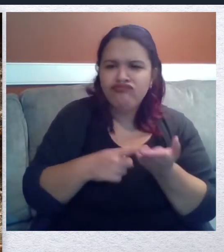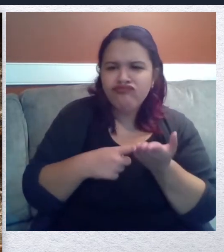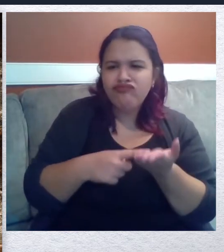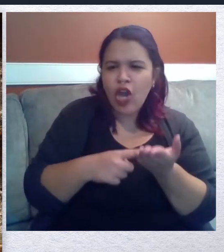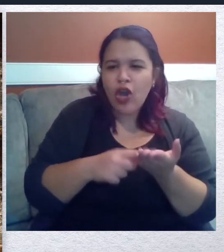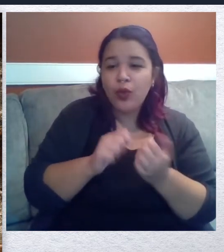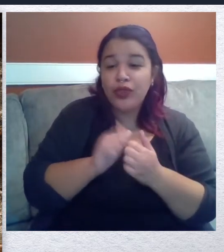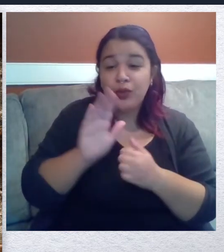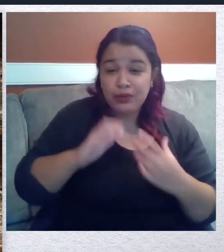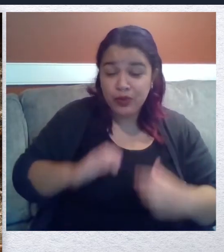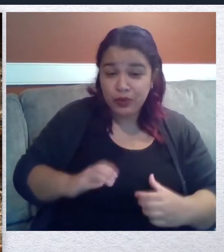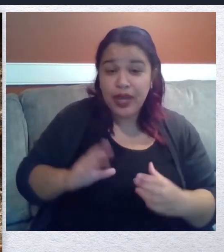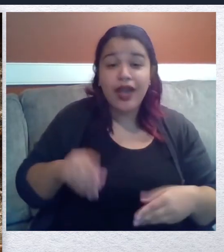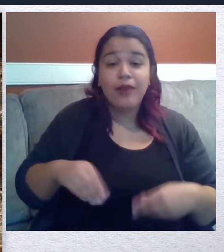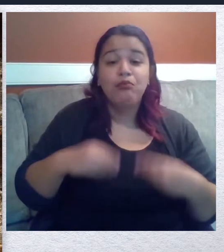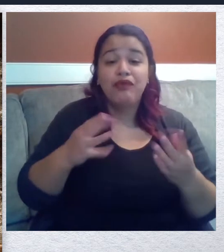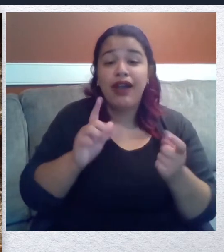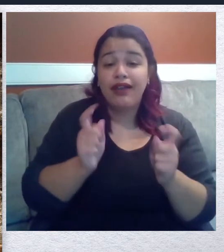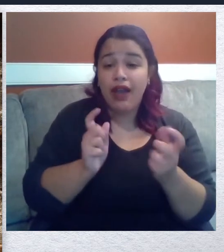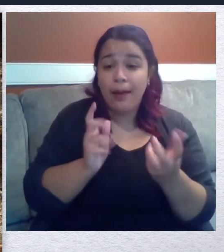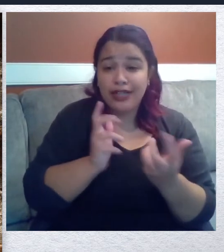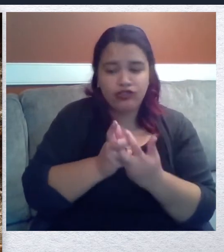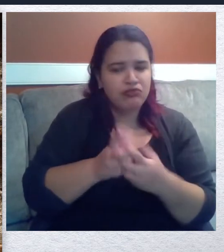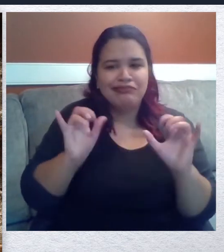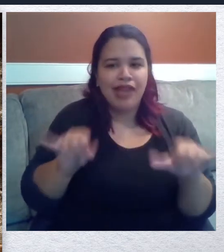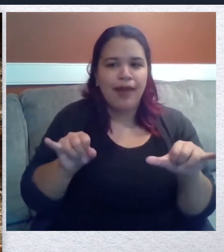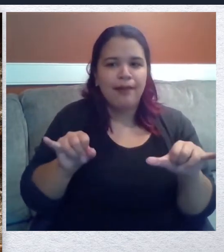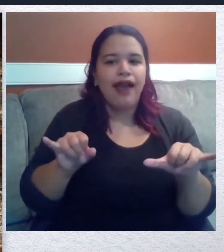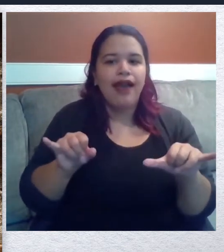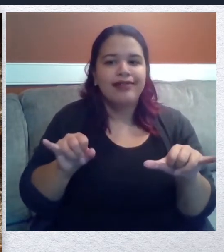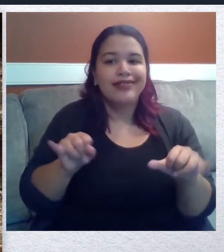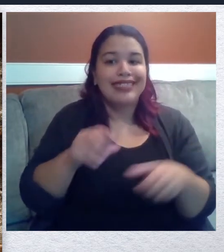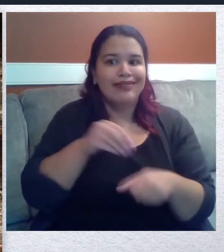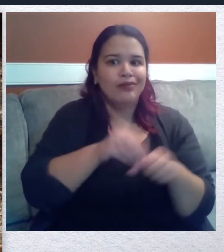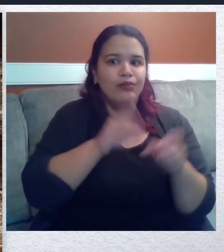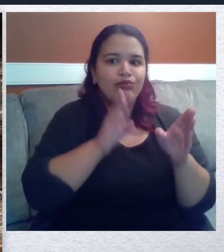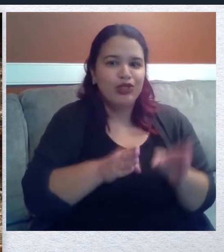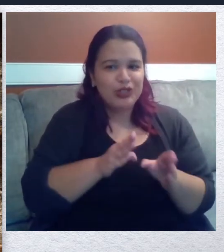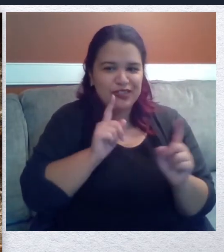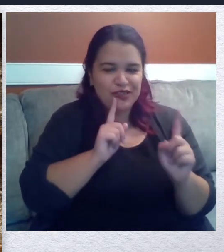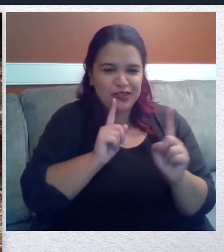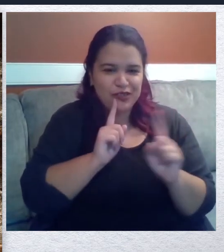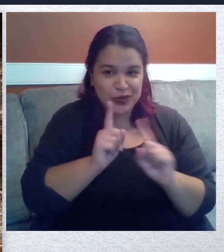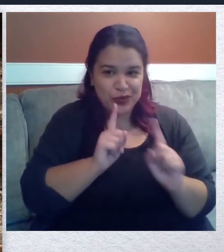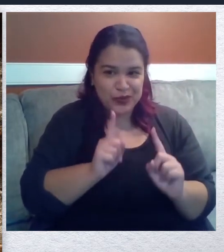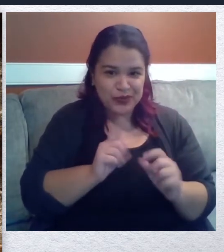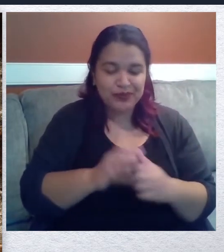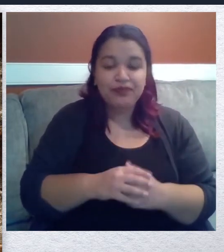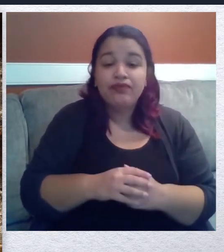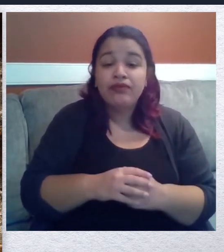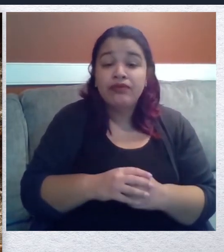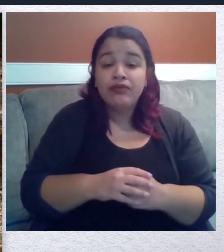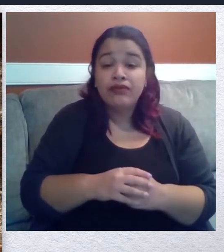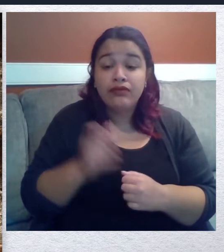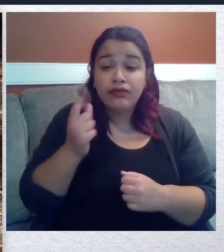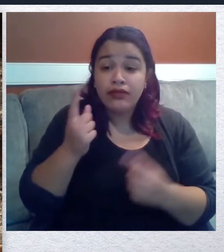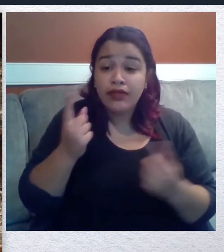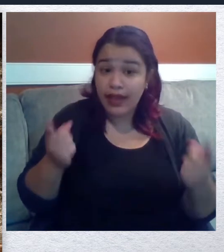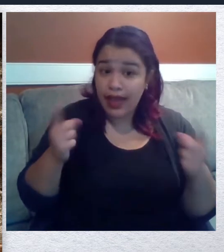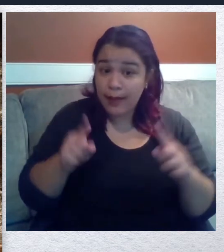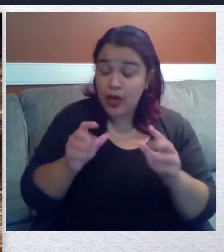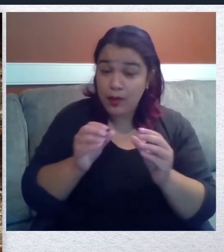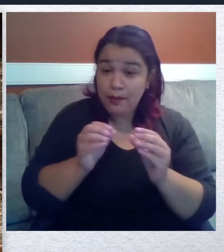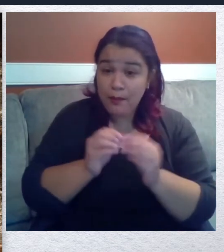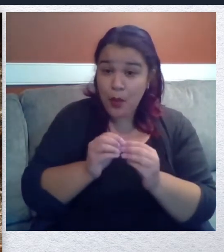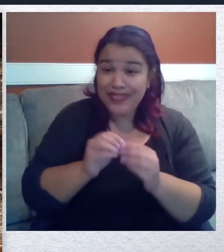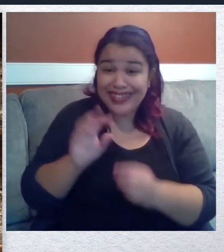interview. If there are more than 6 candidates for a particular employer, they may be submitted as an